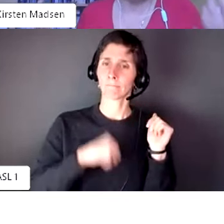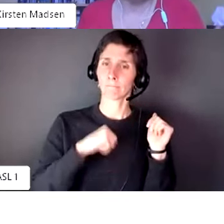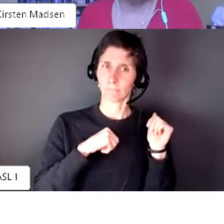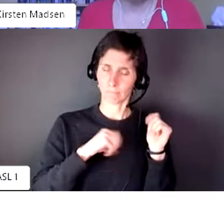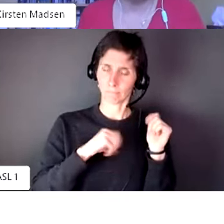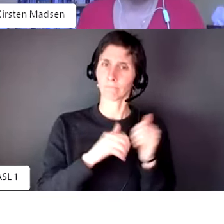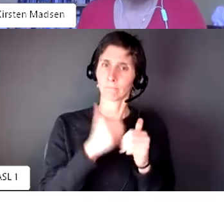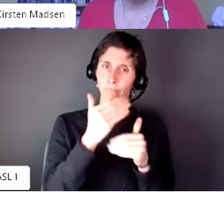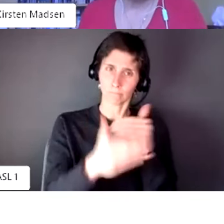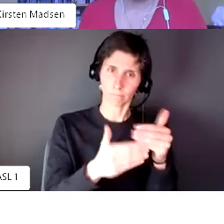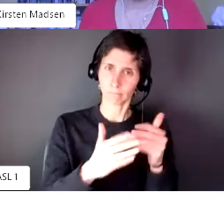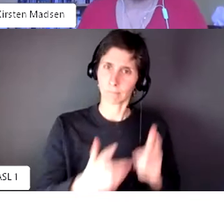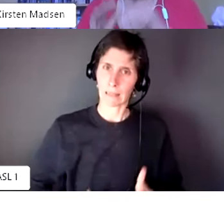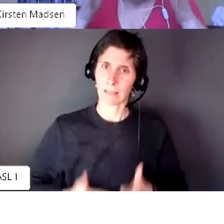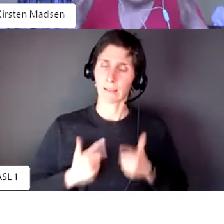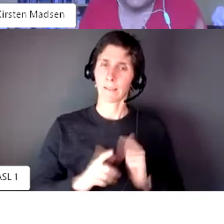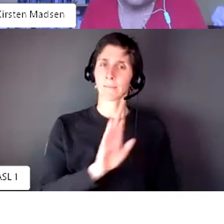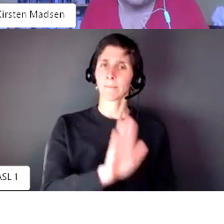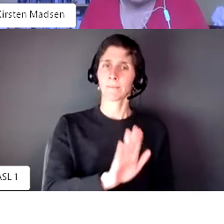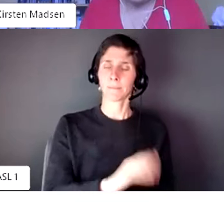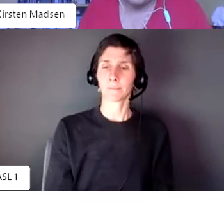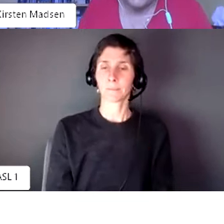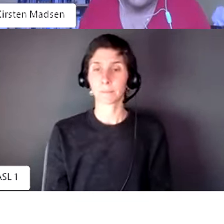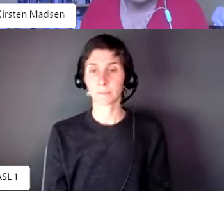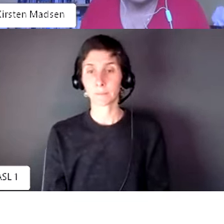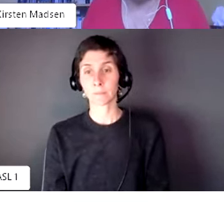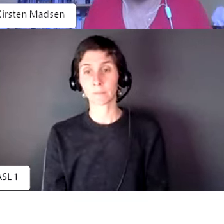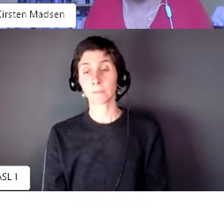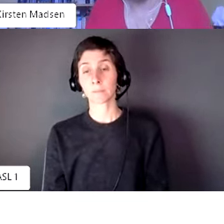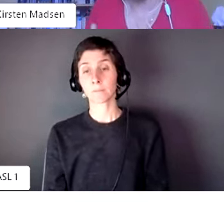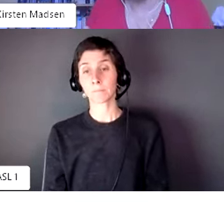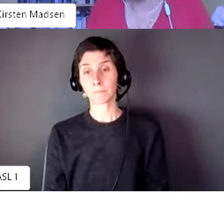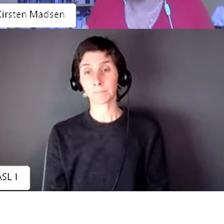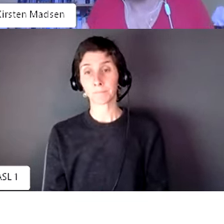being and doing. But with regard to,